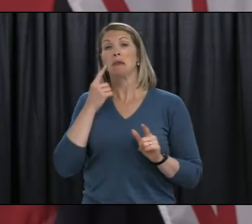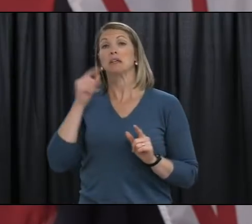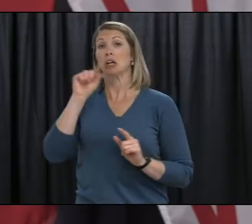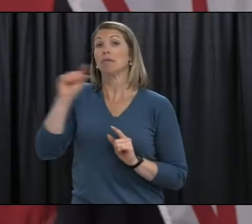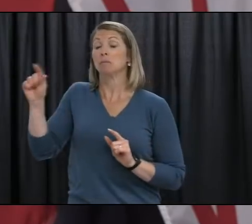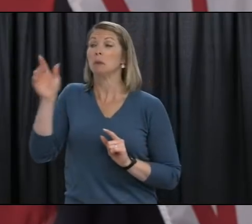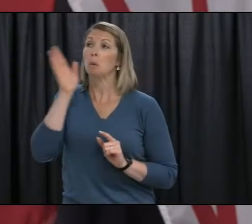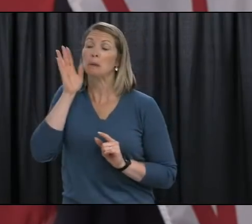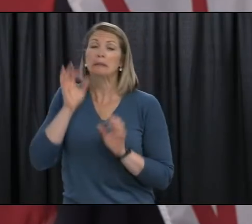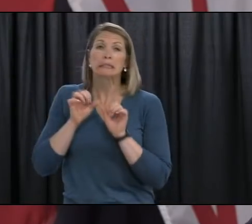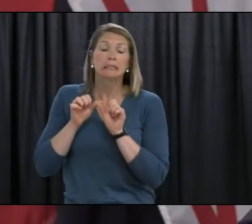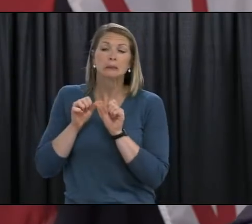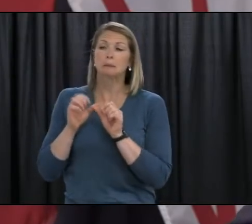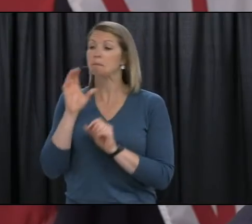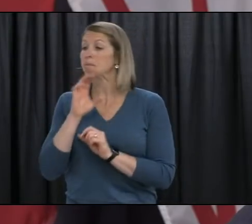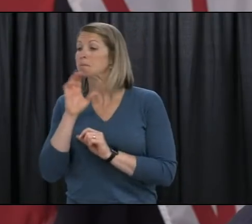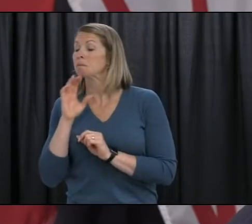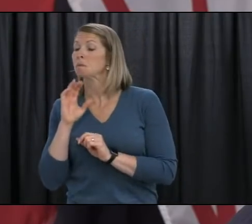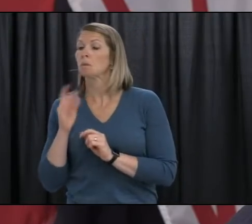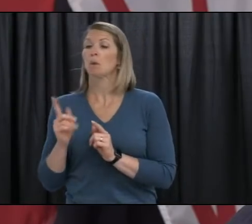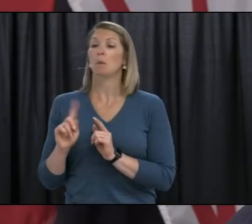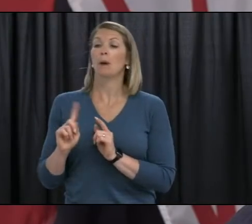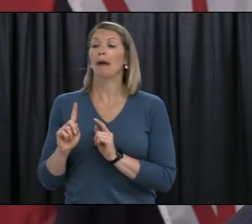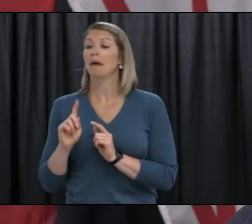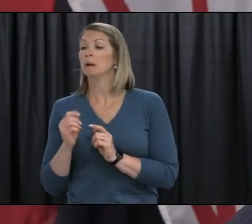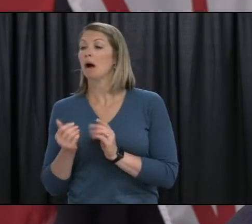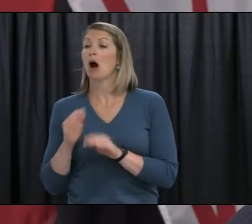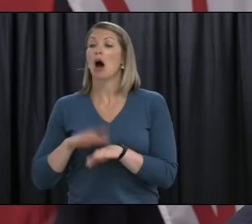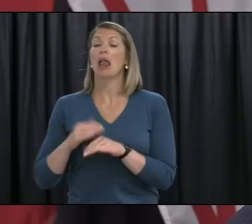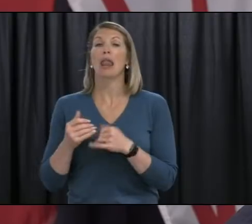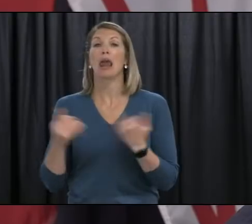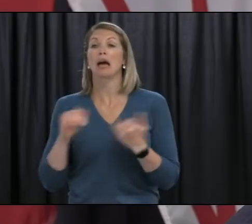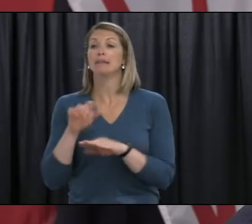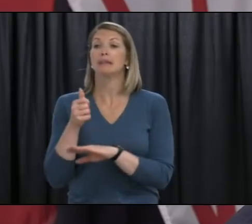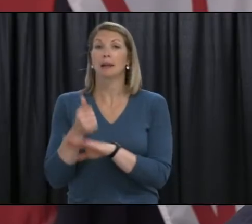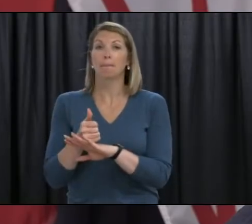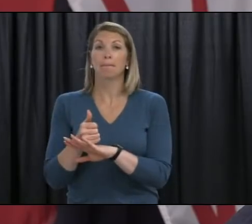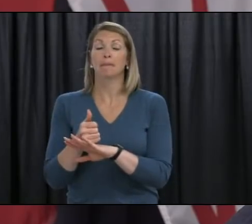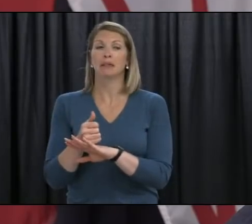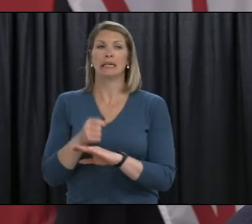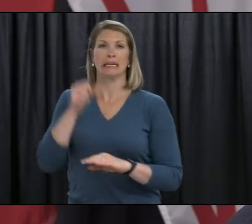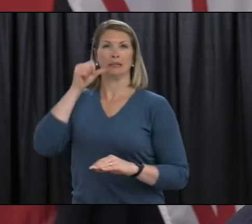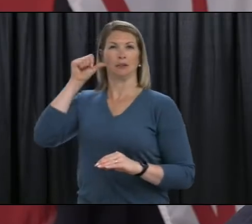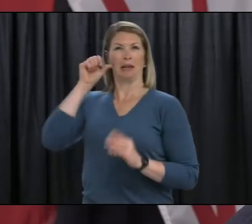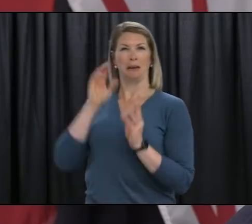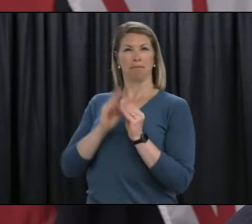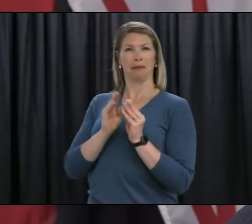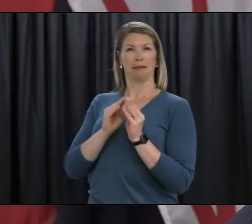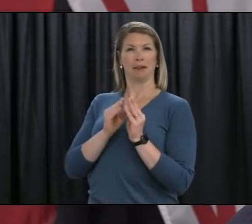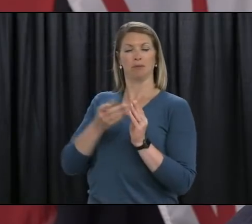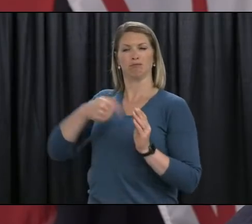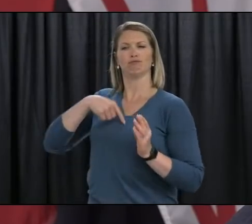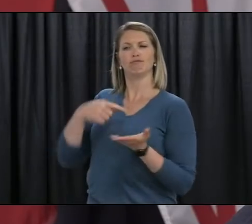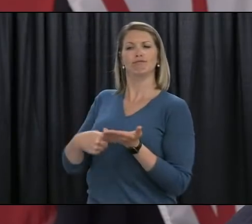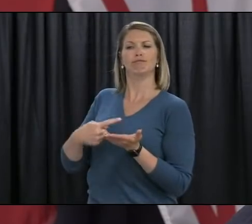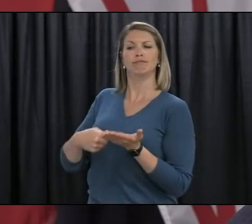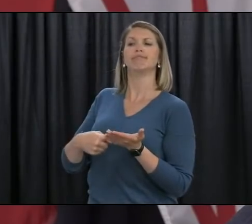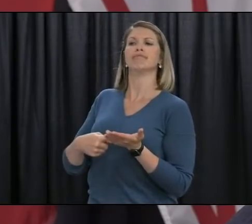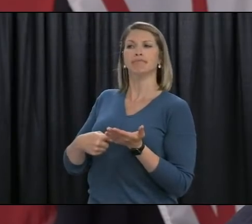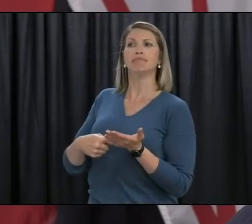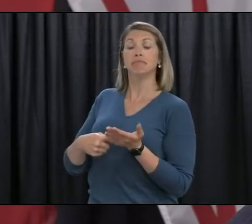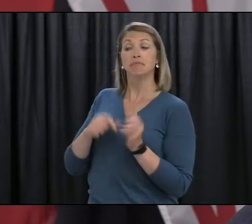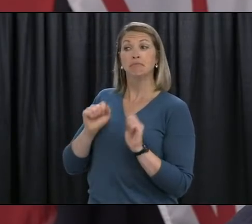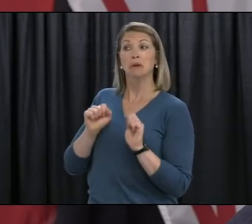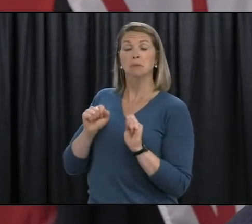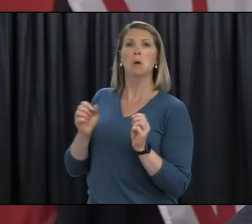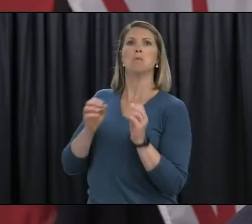new opportunities. Matter of fact, we were at some meetings yesterday, and there's a number of opportunities that we could actually use as a government to provide